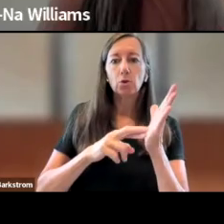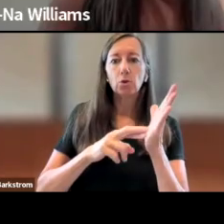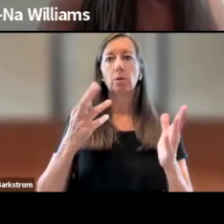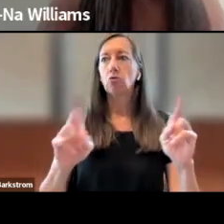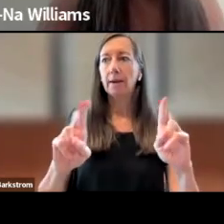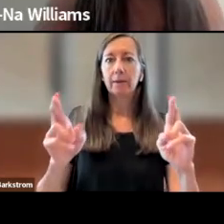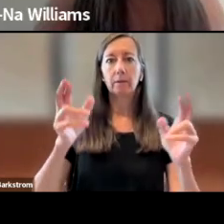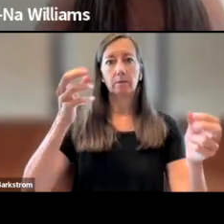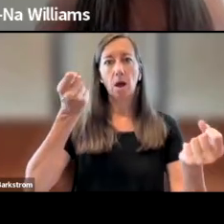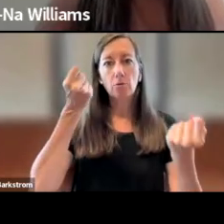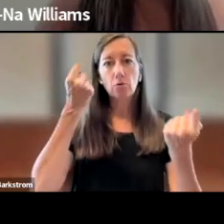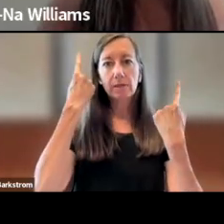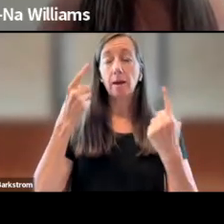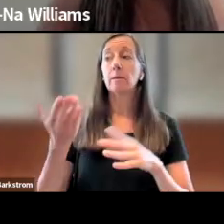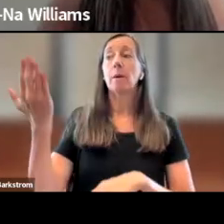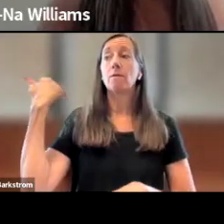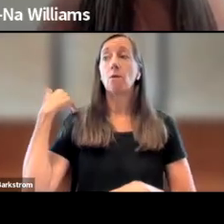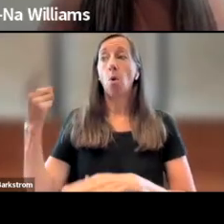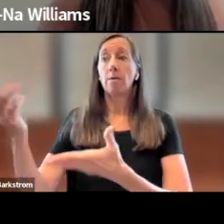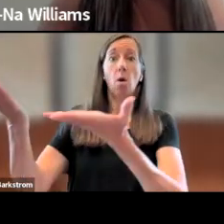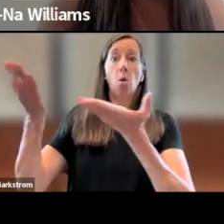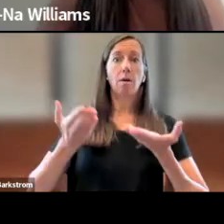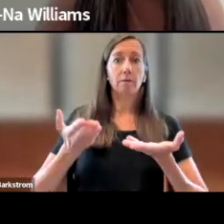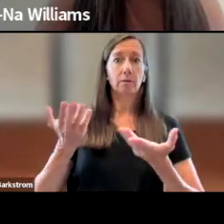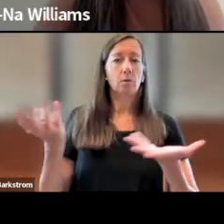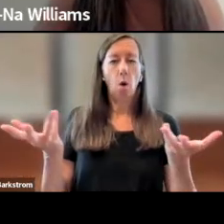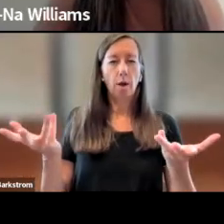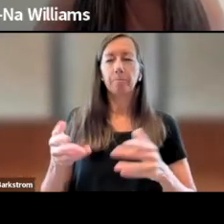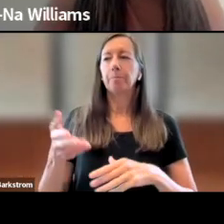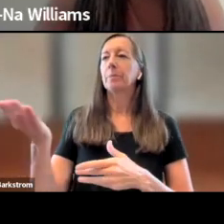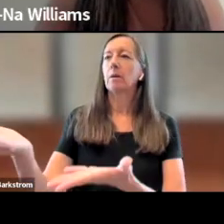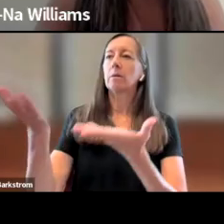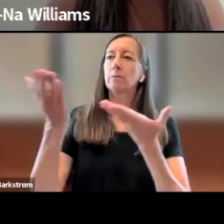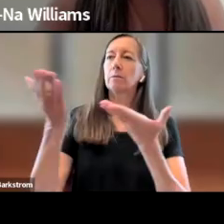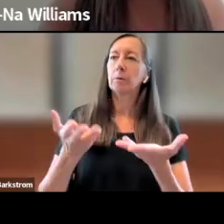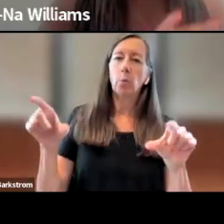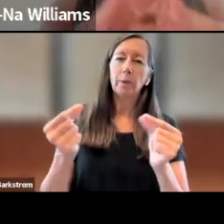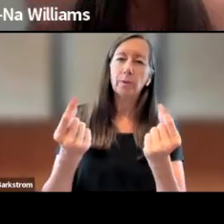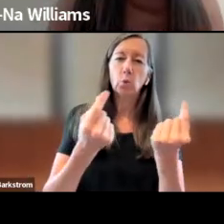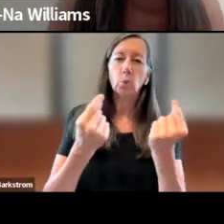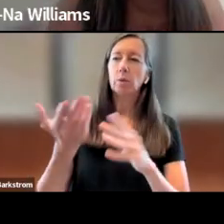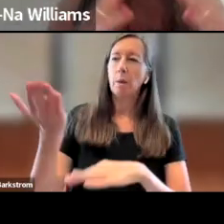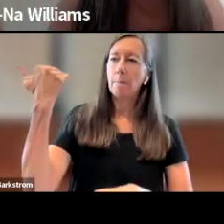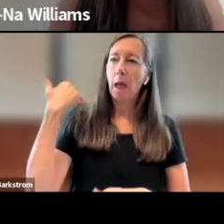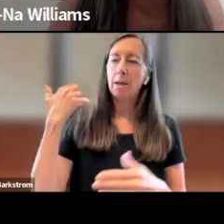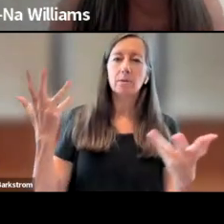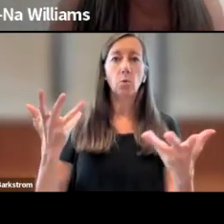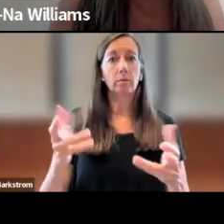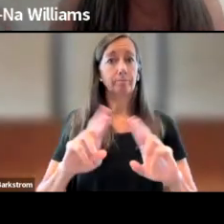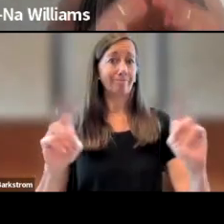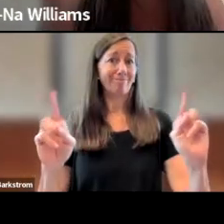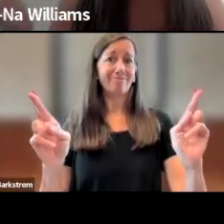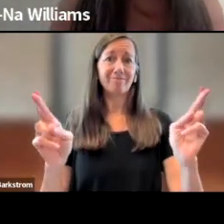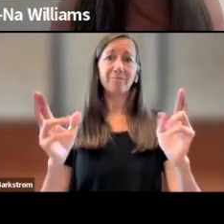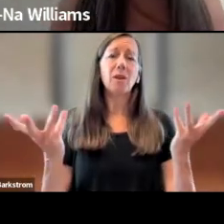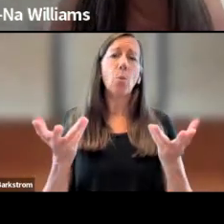what they have offered and what they have done in the past, and then also arm yourself with what's actually normal and standard